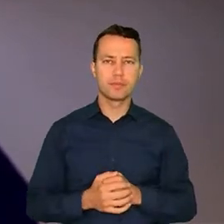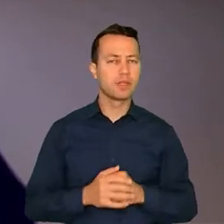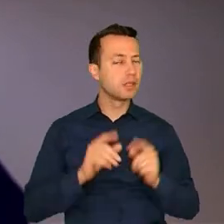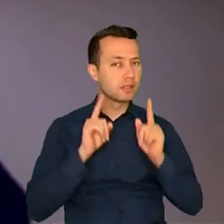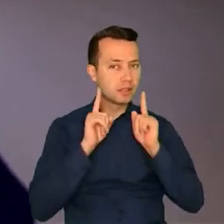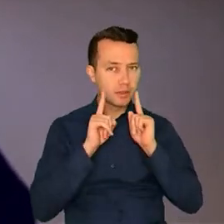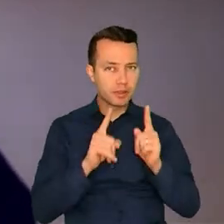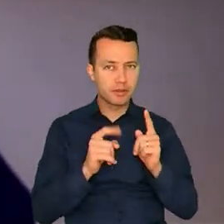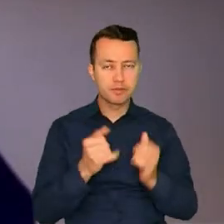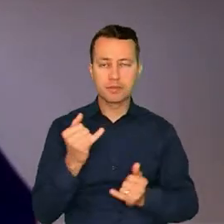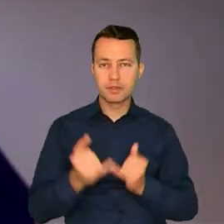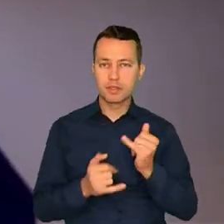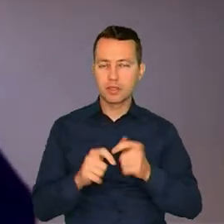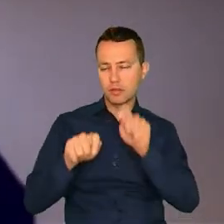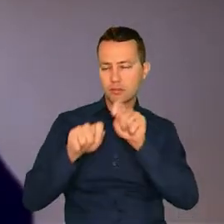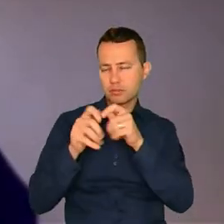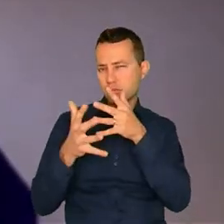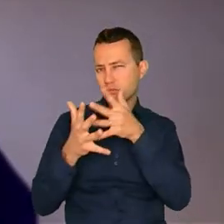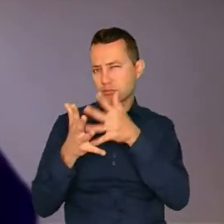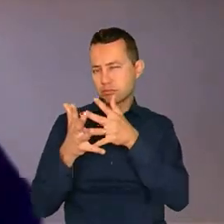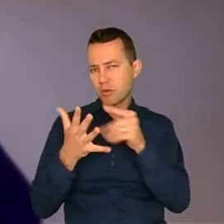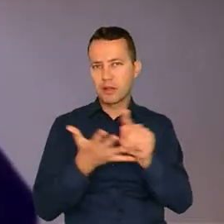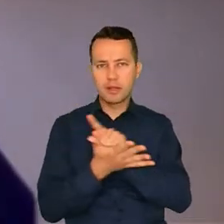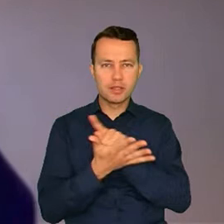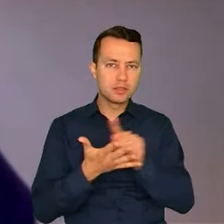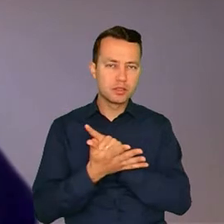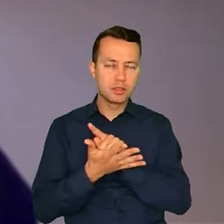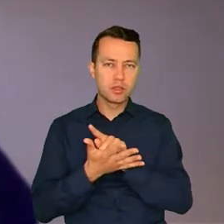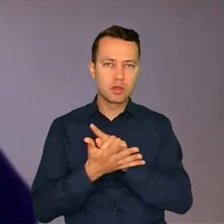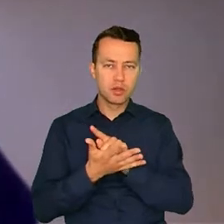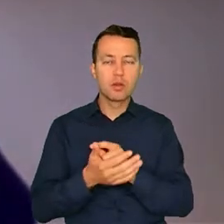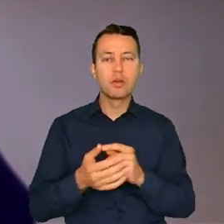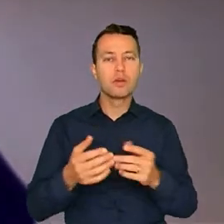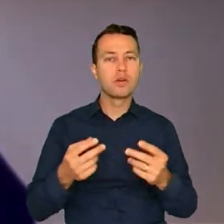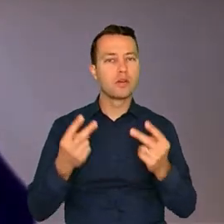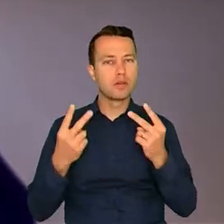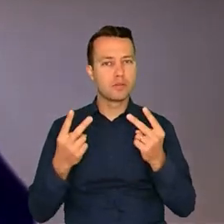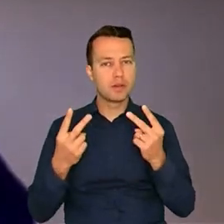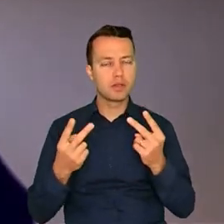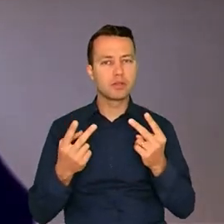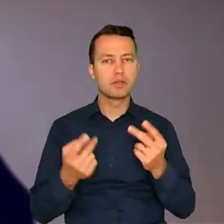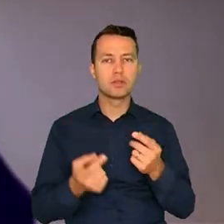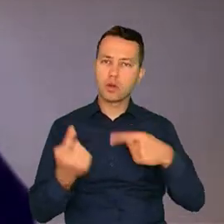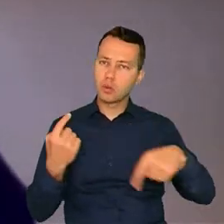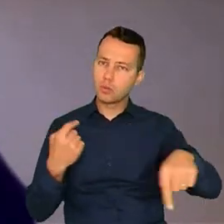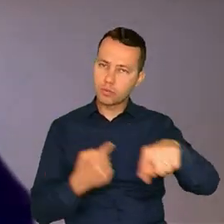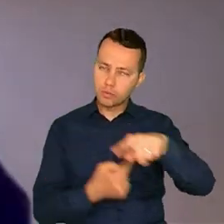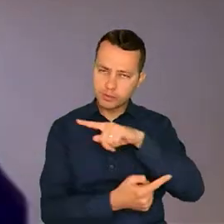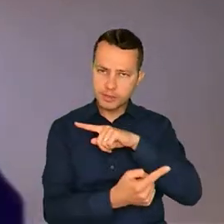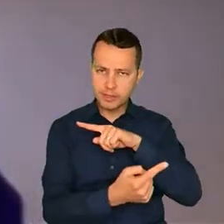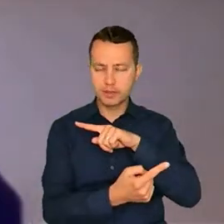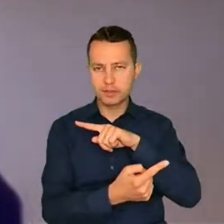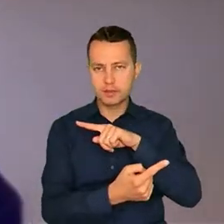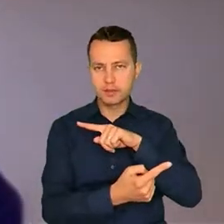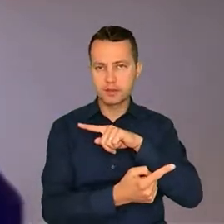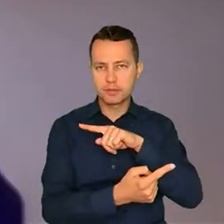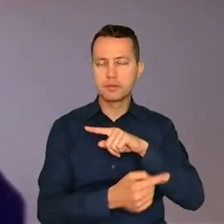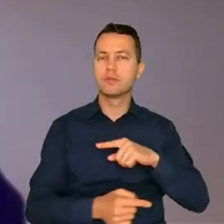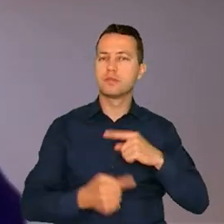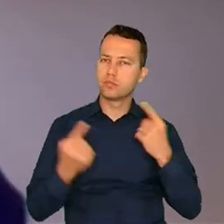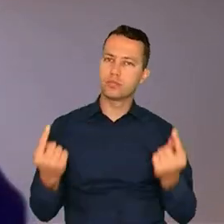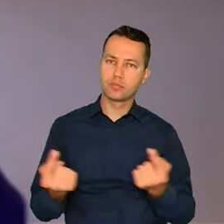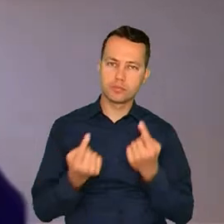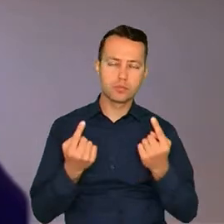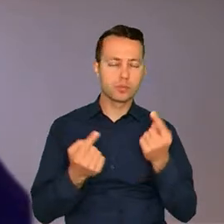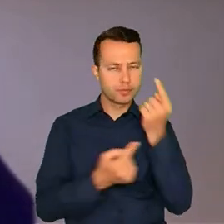perspective of risk identification, it's necessary to change the vector, to